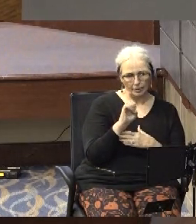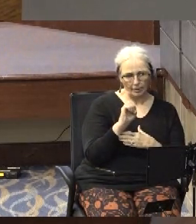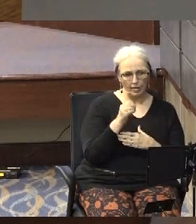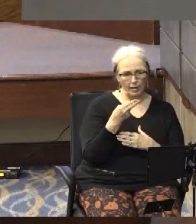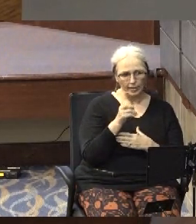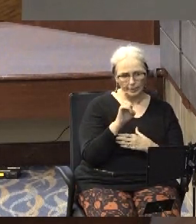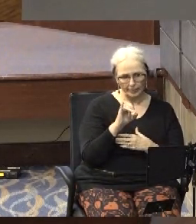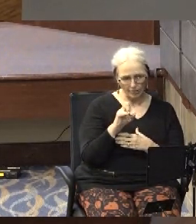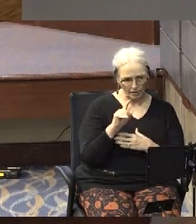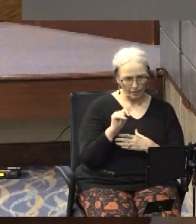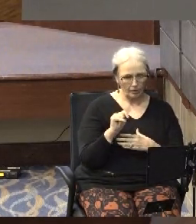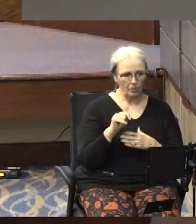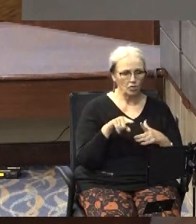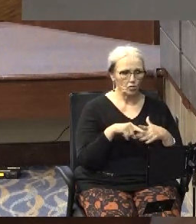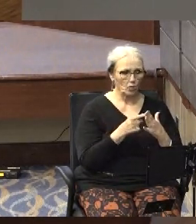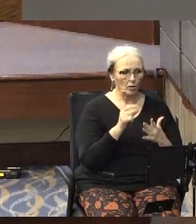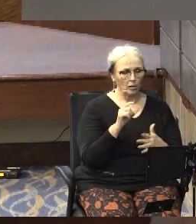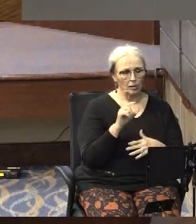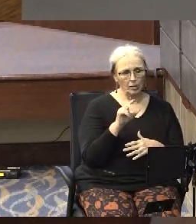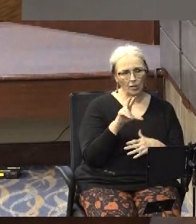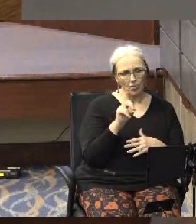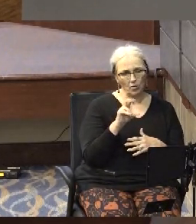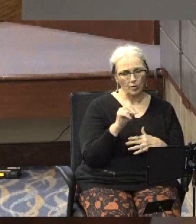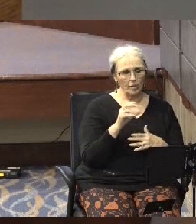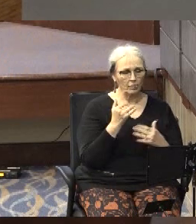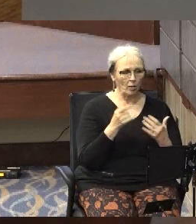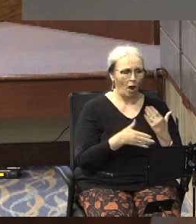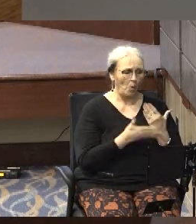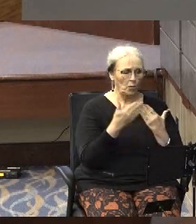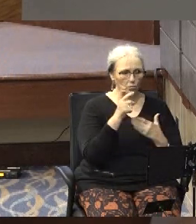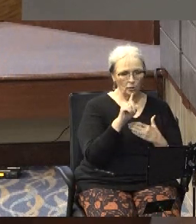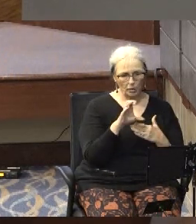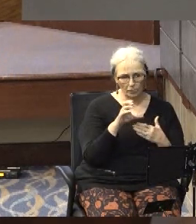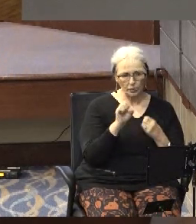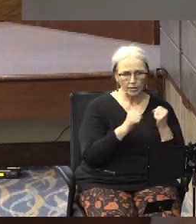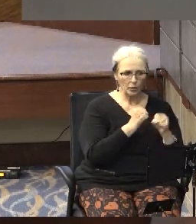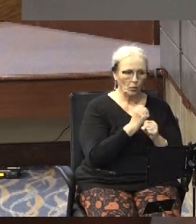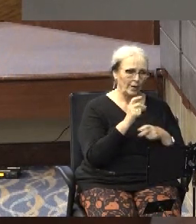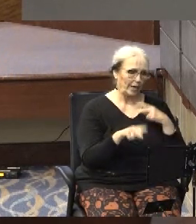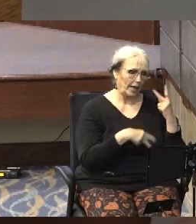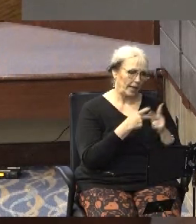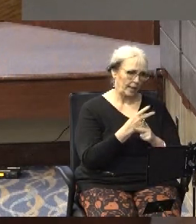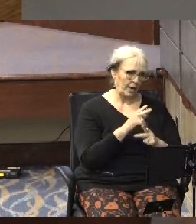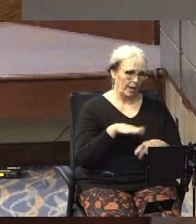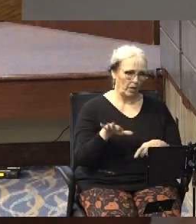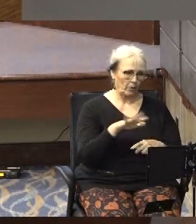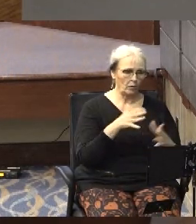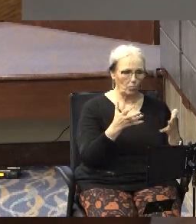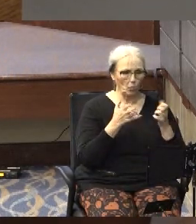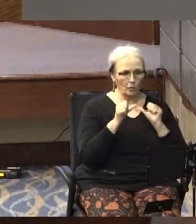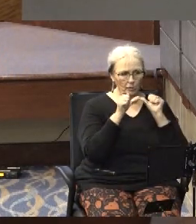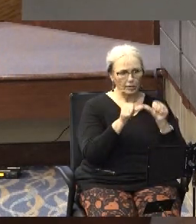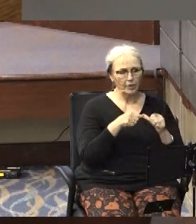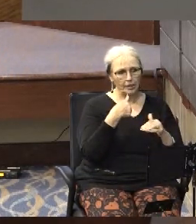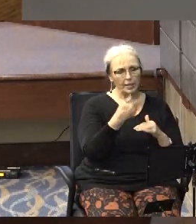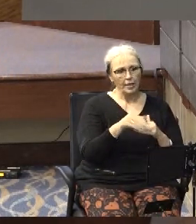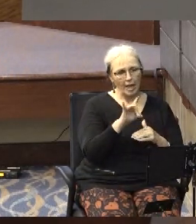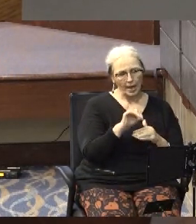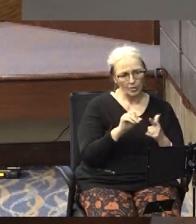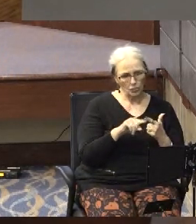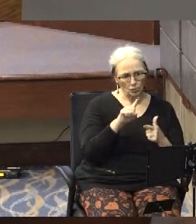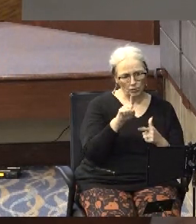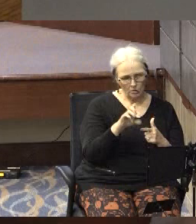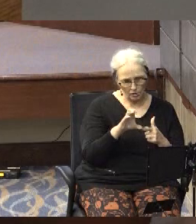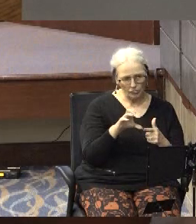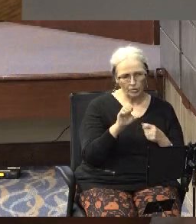so almost 100 years coming up in that location. So what kind of neighborhood do we want this to preserve for the next 80 to 100 years and beyond